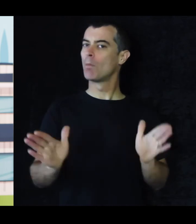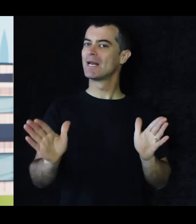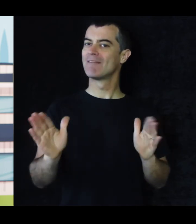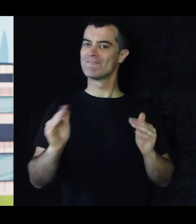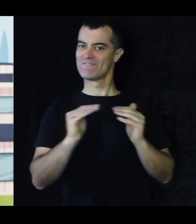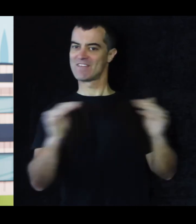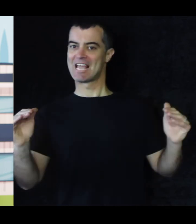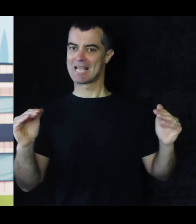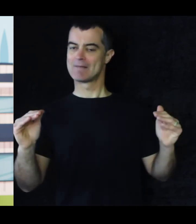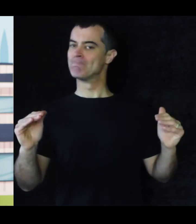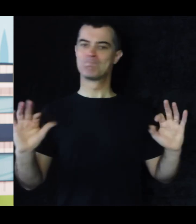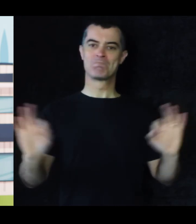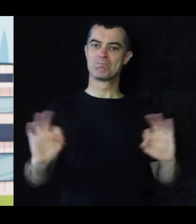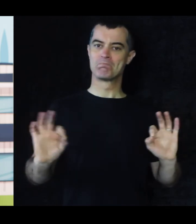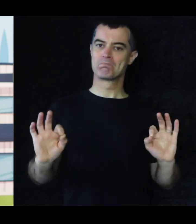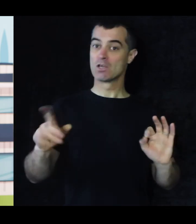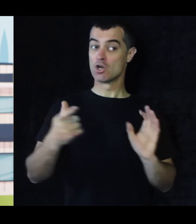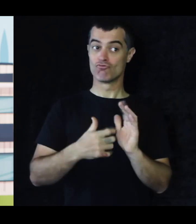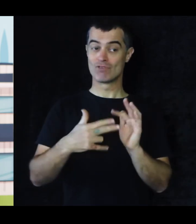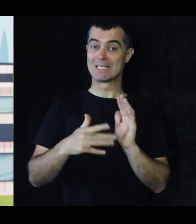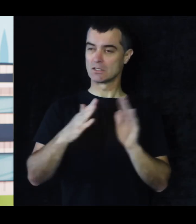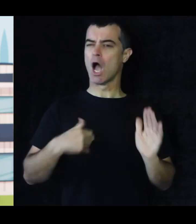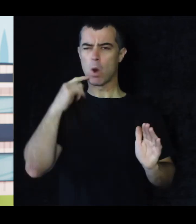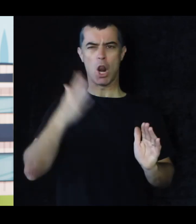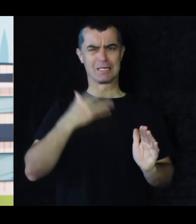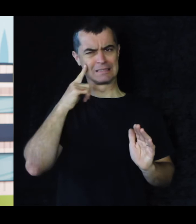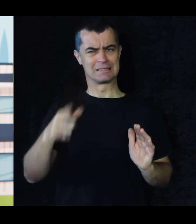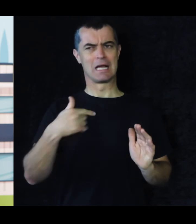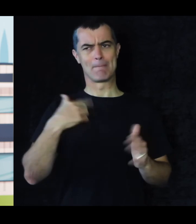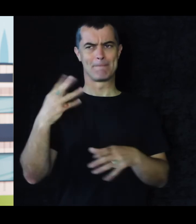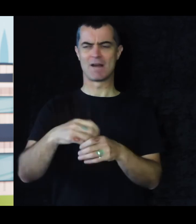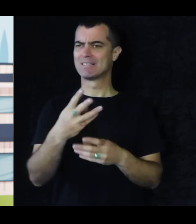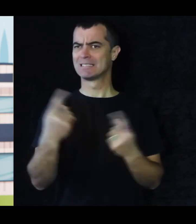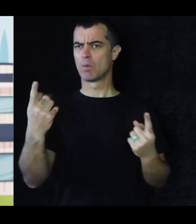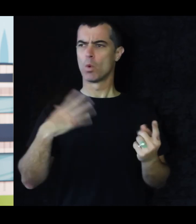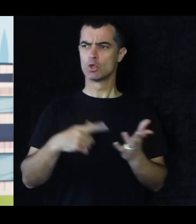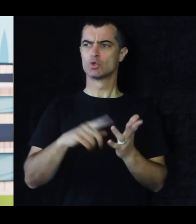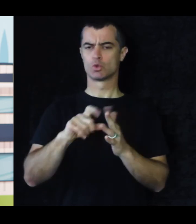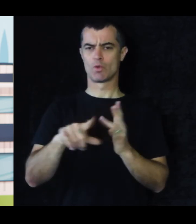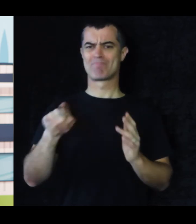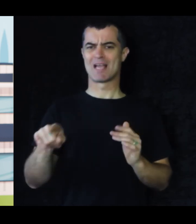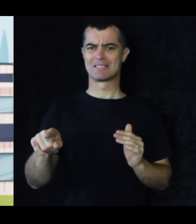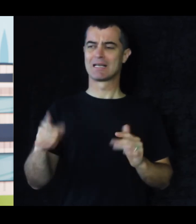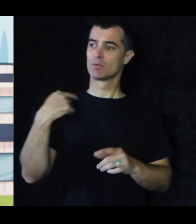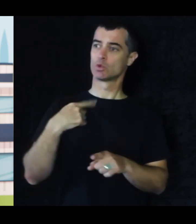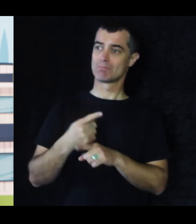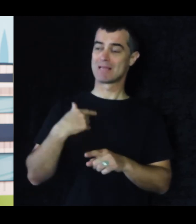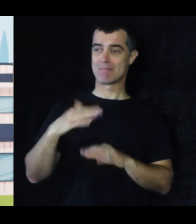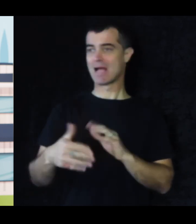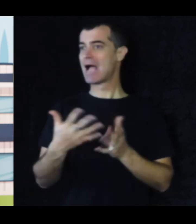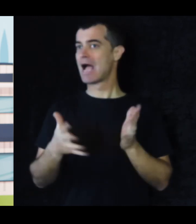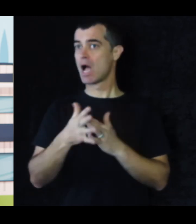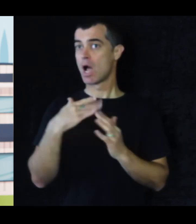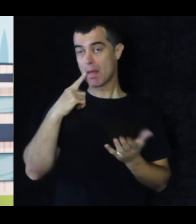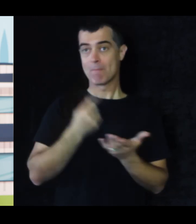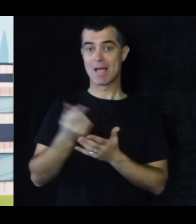where if you're renting your house, that I am part of somebody wanting to do that. Come and talk to me about